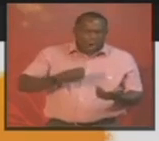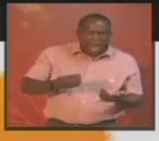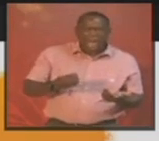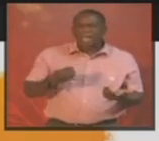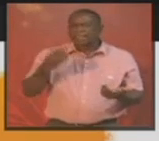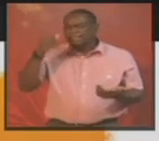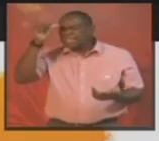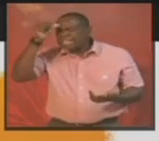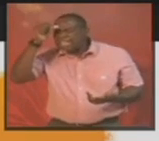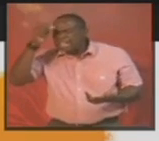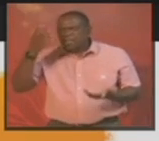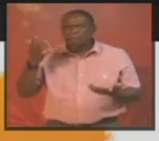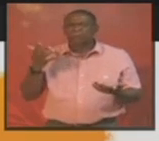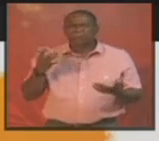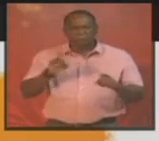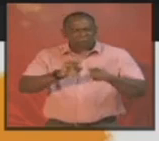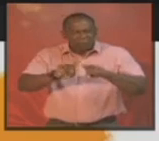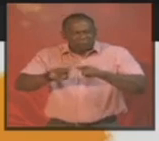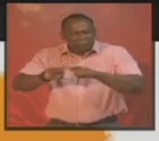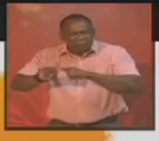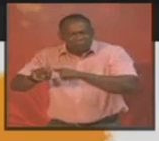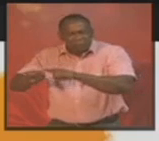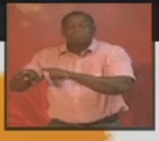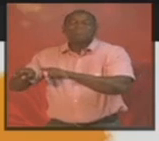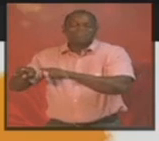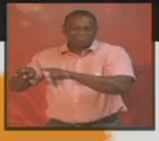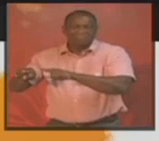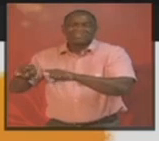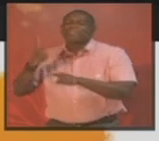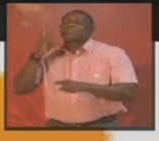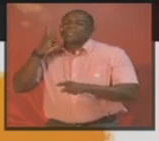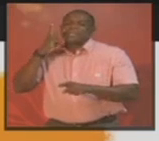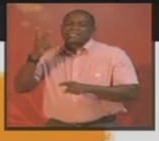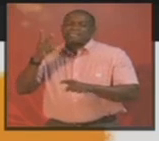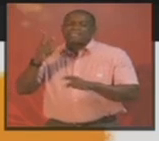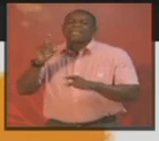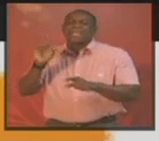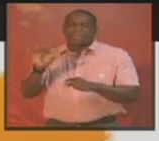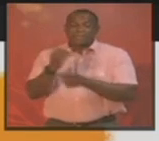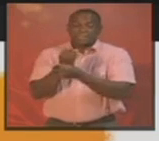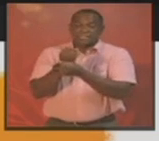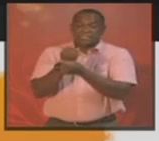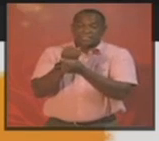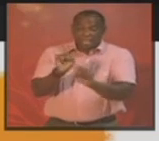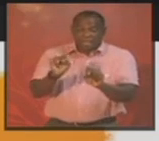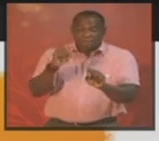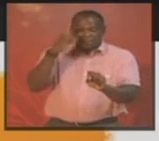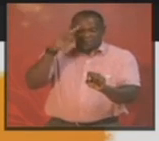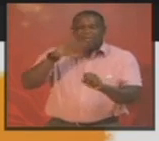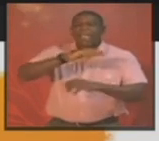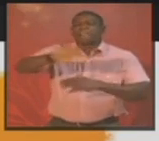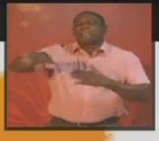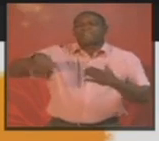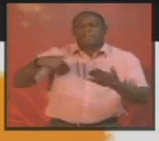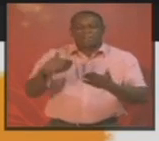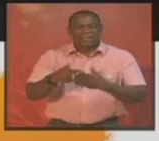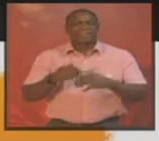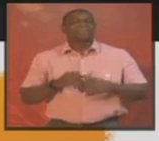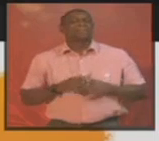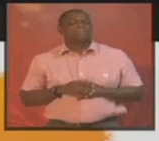must be tested to see how safe and how effective the vaccine is among these